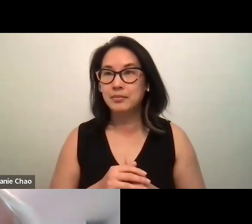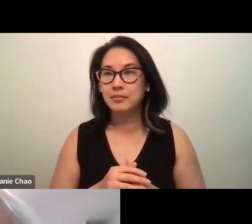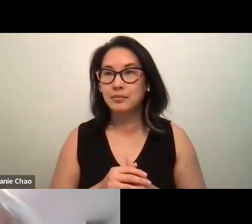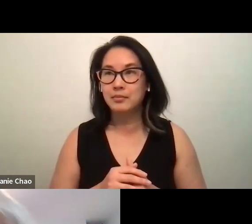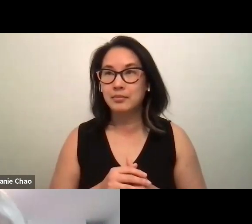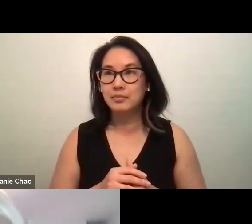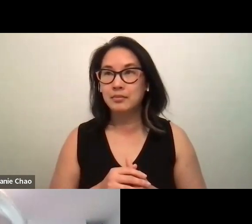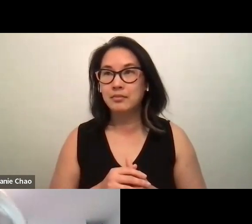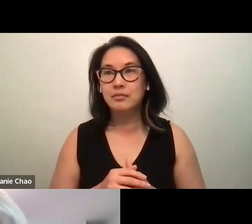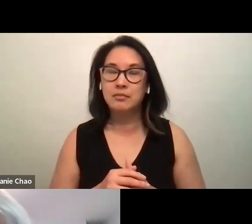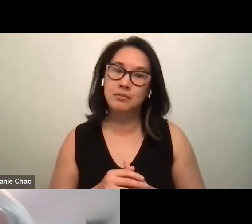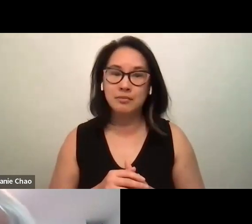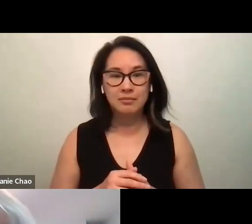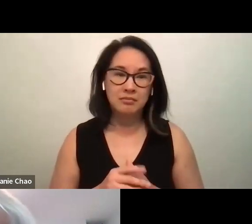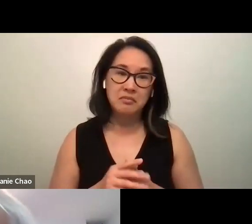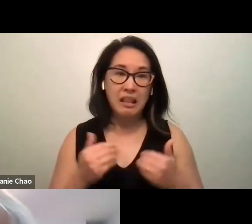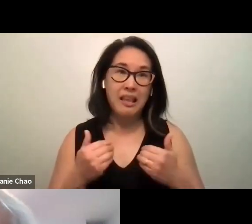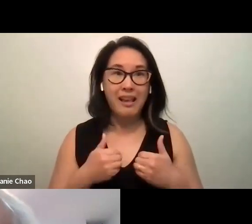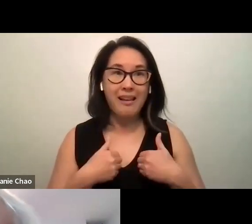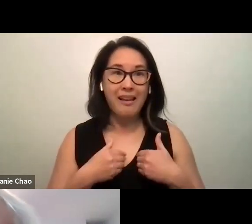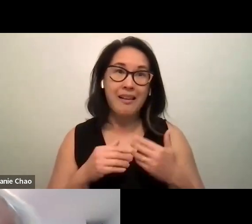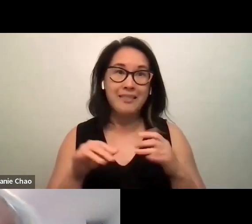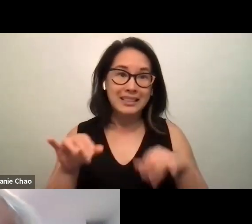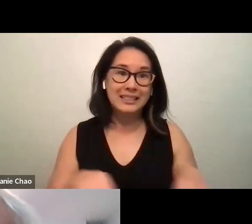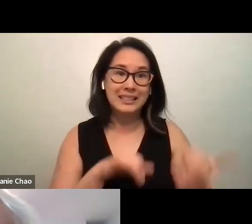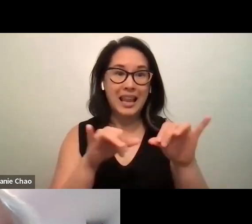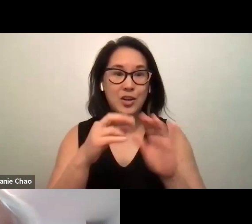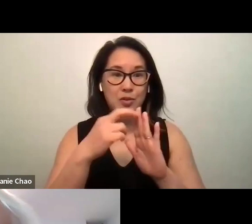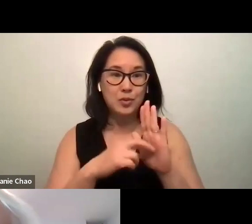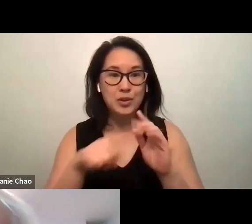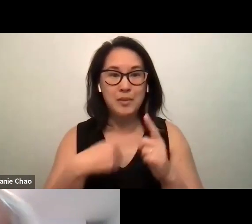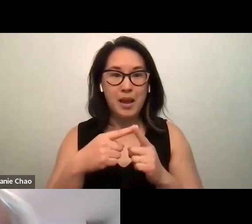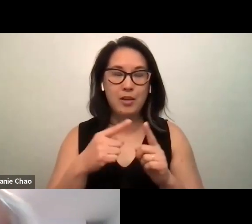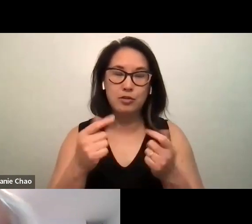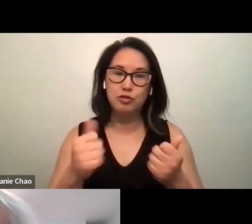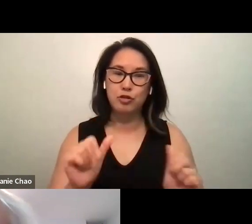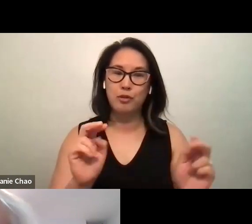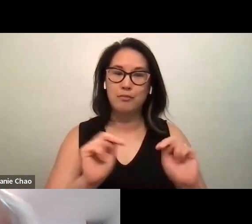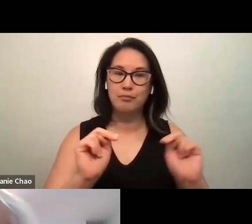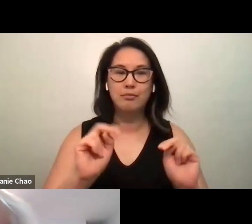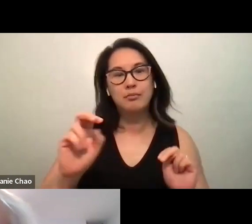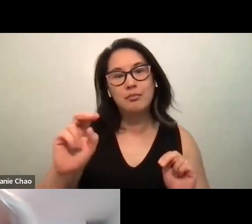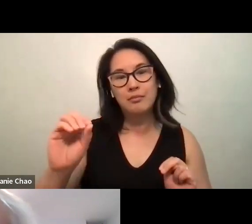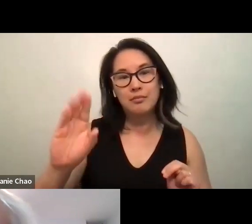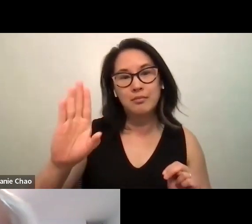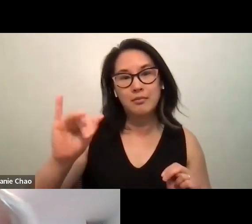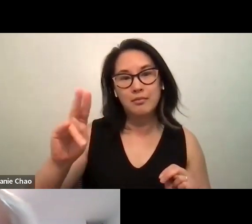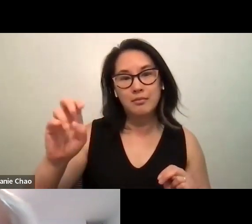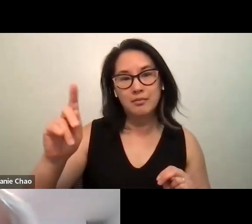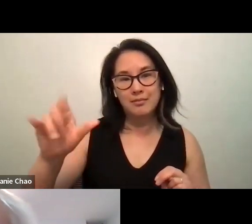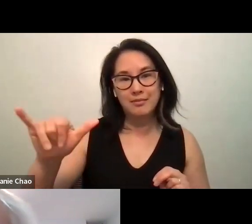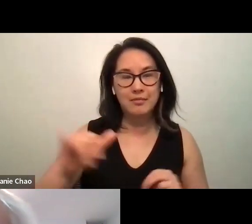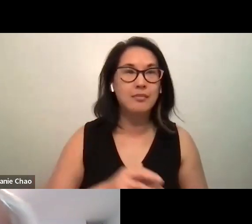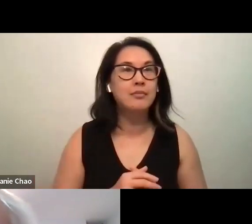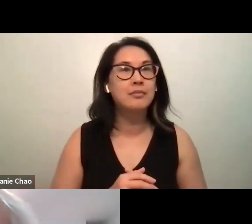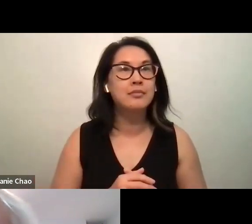a, kind of standard rule about objectivity, that was kind of the goal. And I